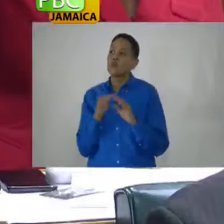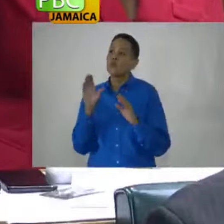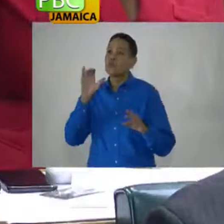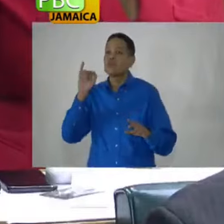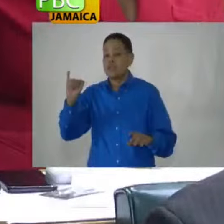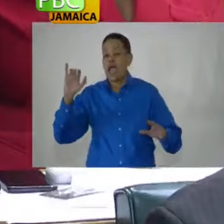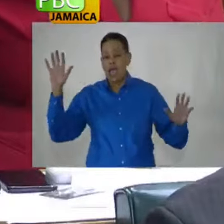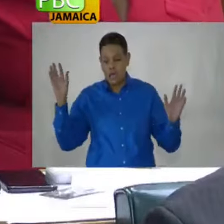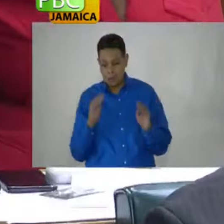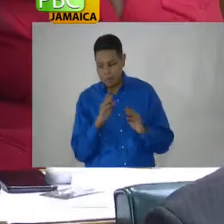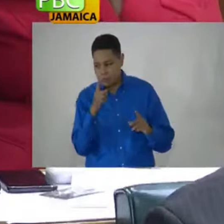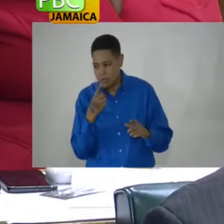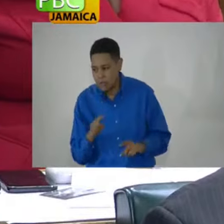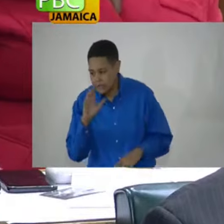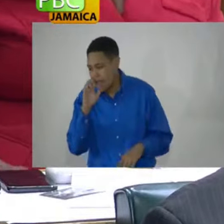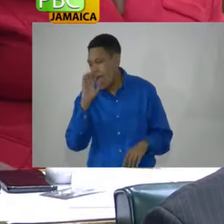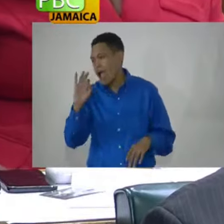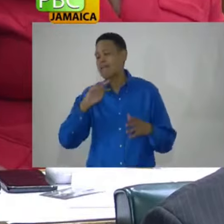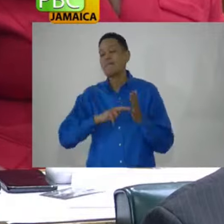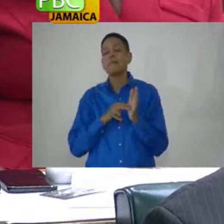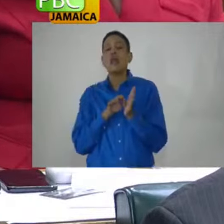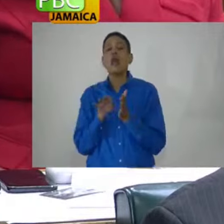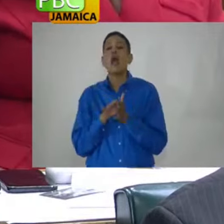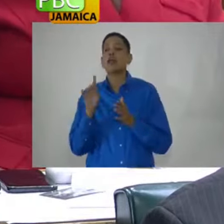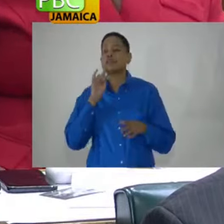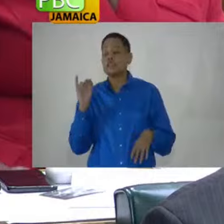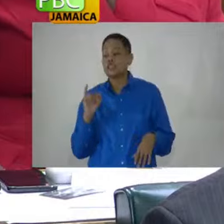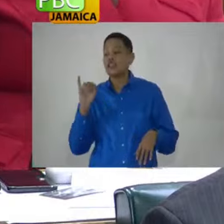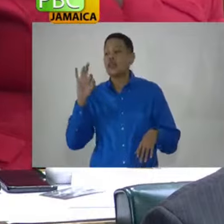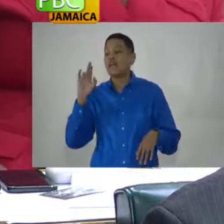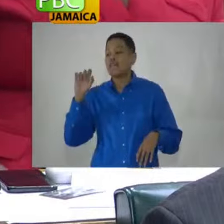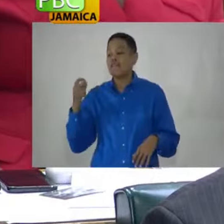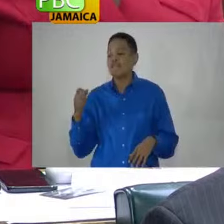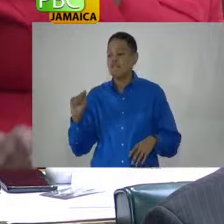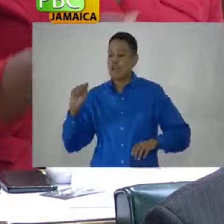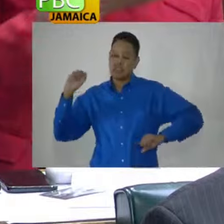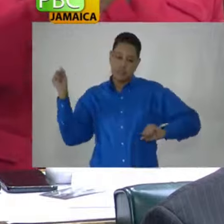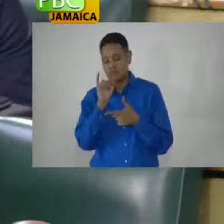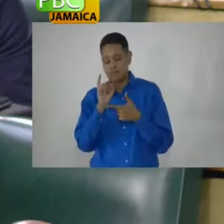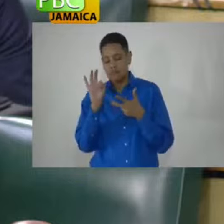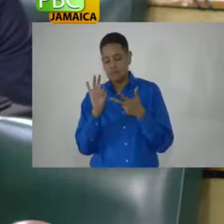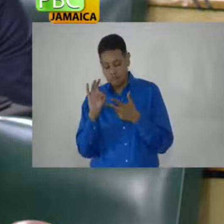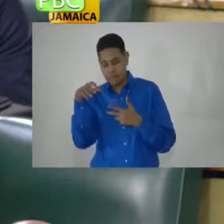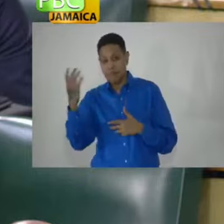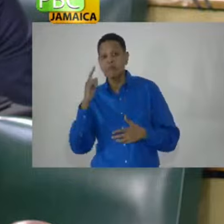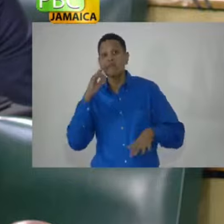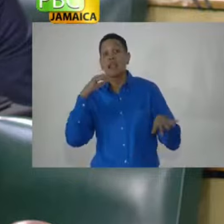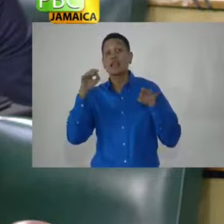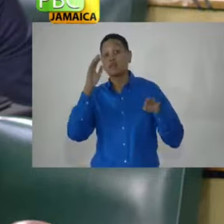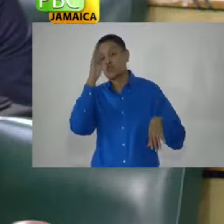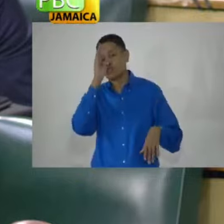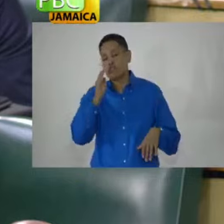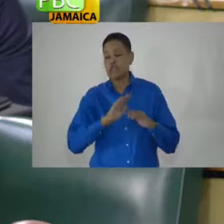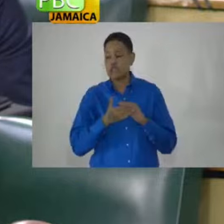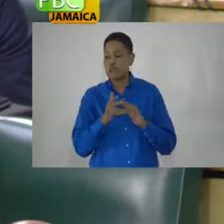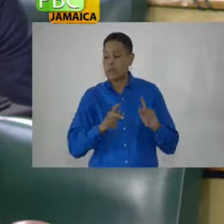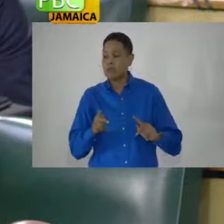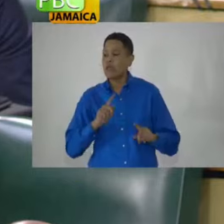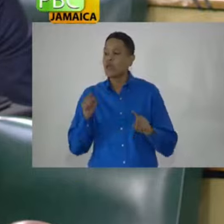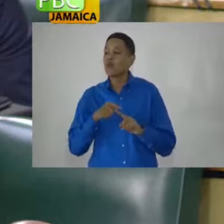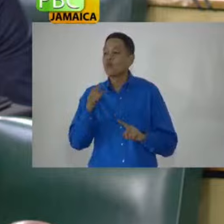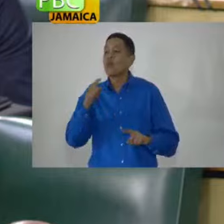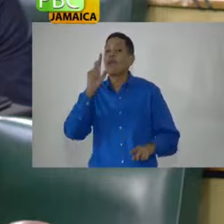CIF, and CIF means costs, insurance, and freight. Madam Speaker, when the